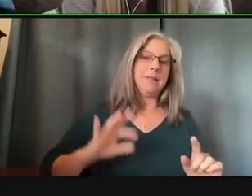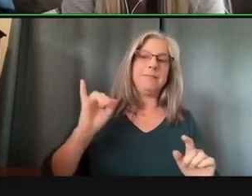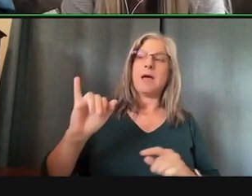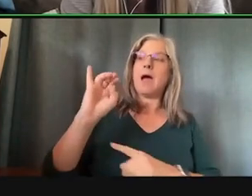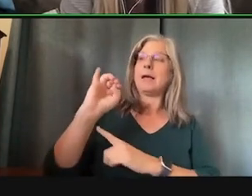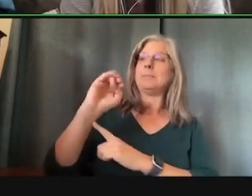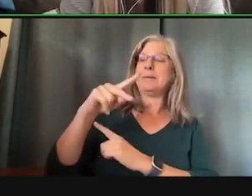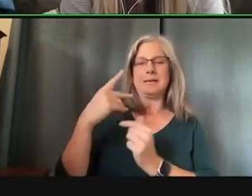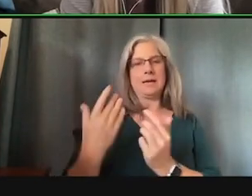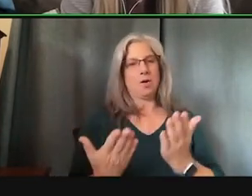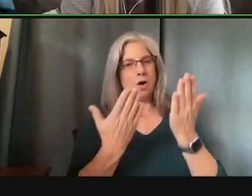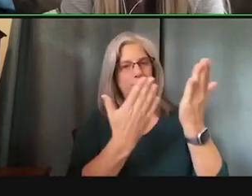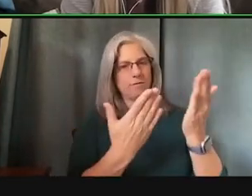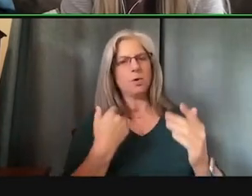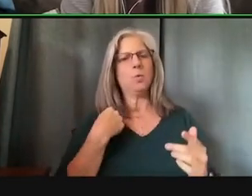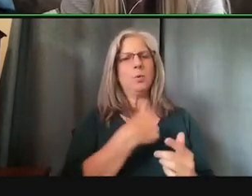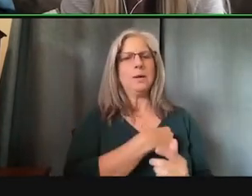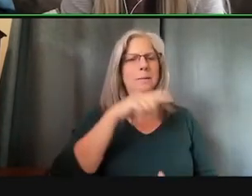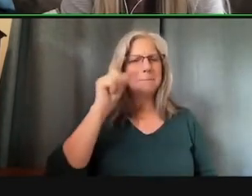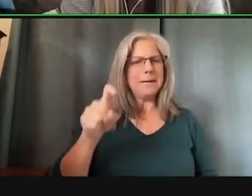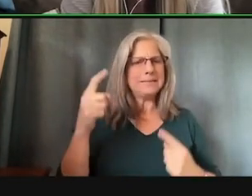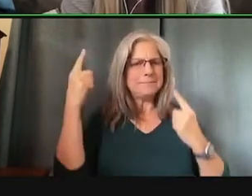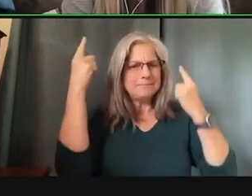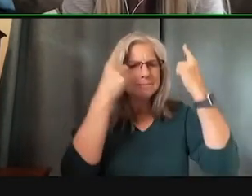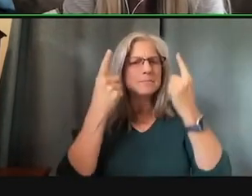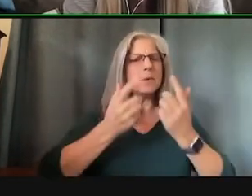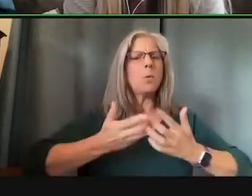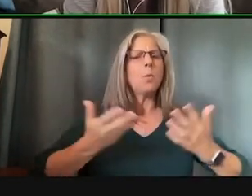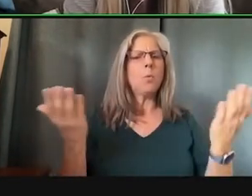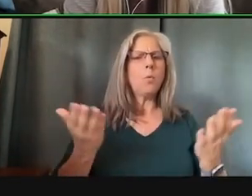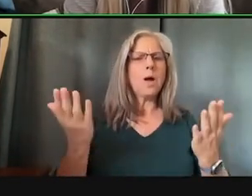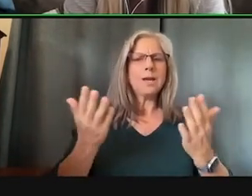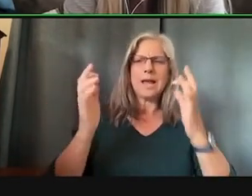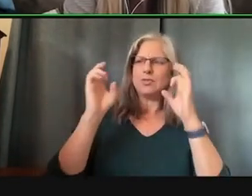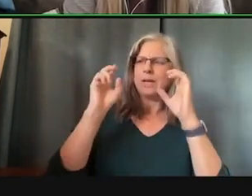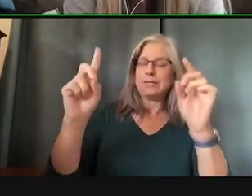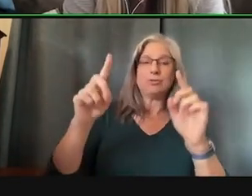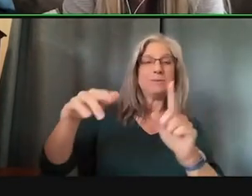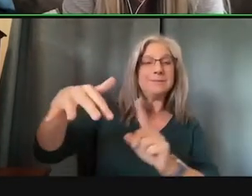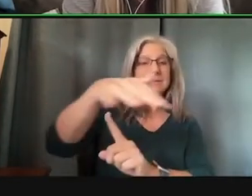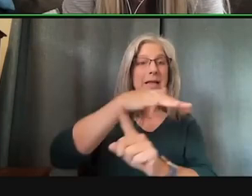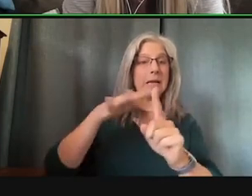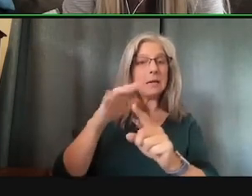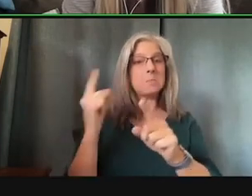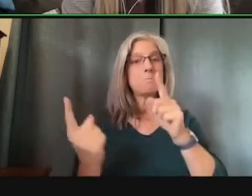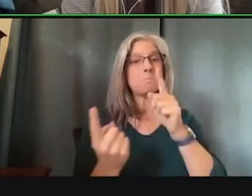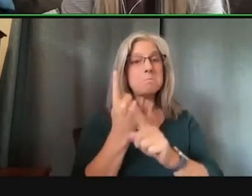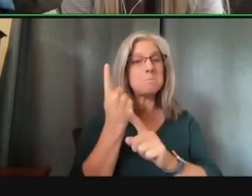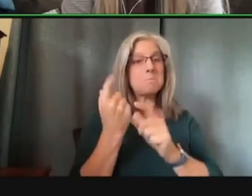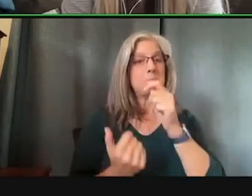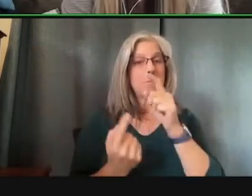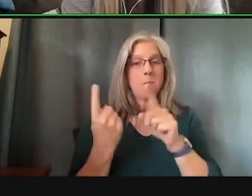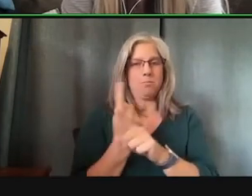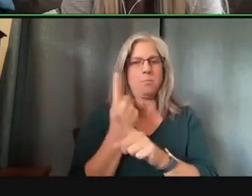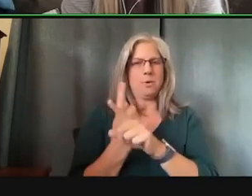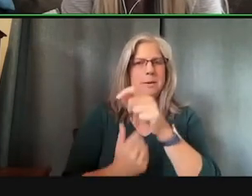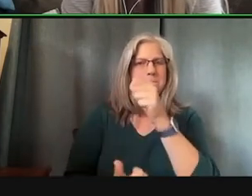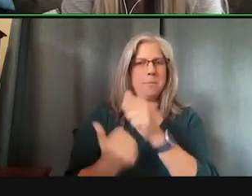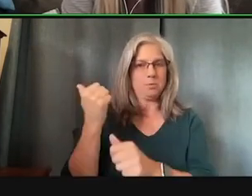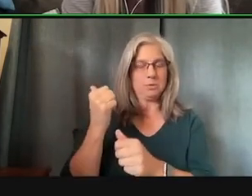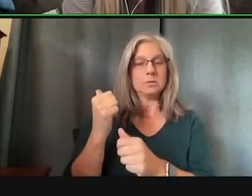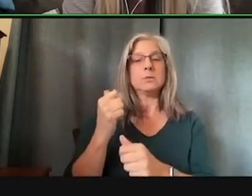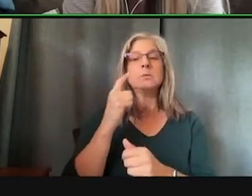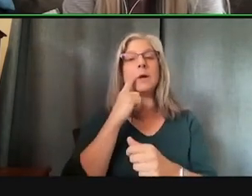And so we need to consider what educational setting that is most appropriate And when we make an offer of FAPE,